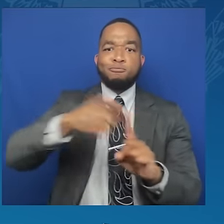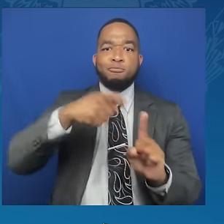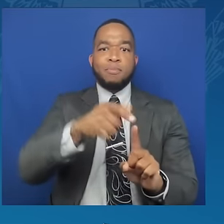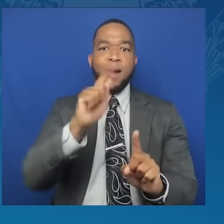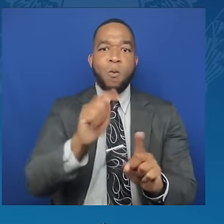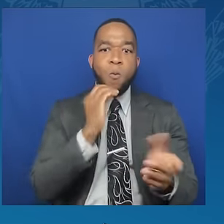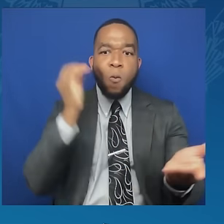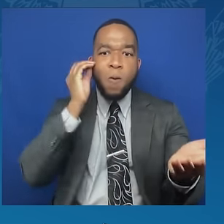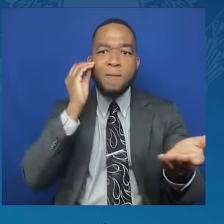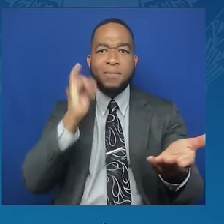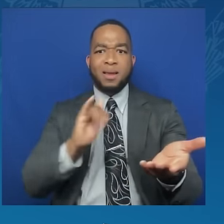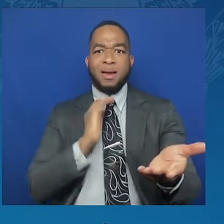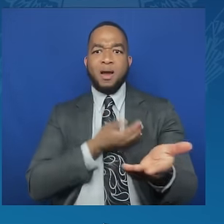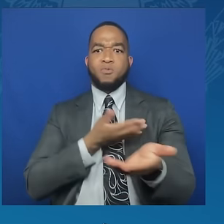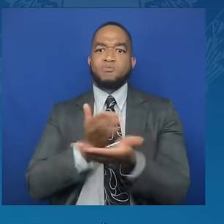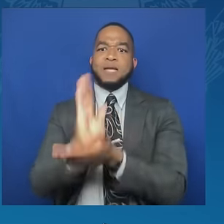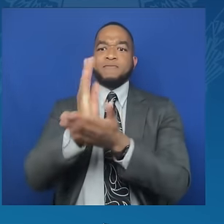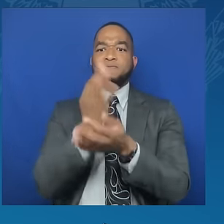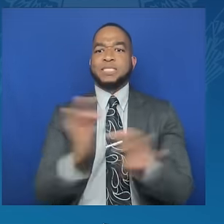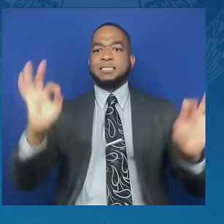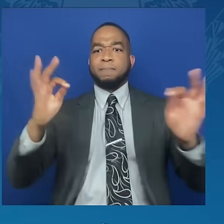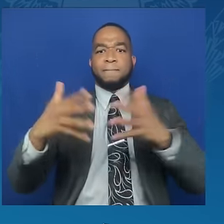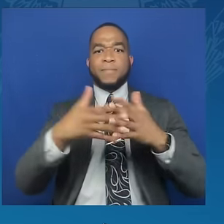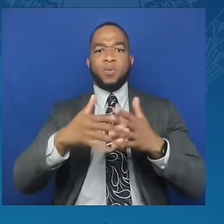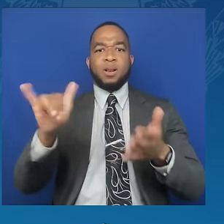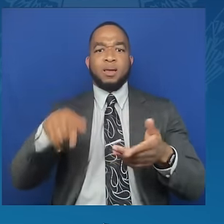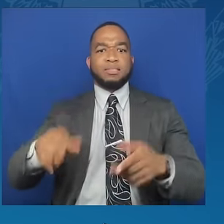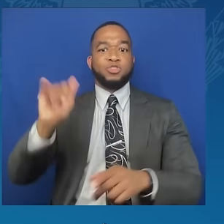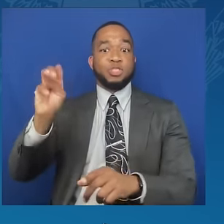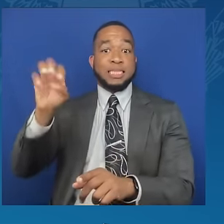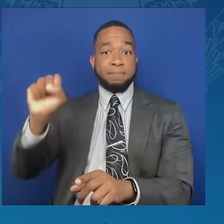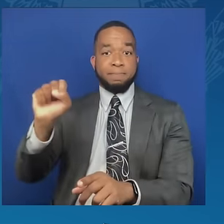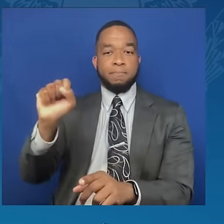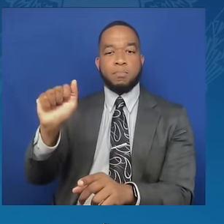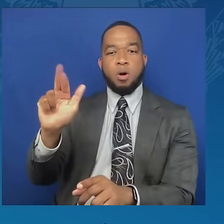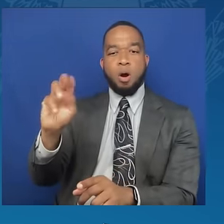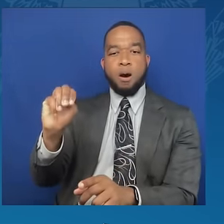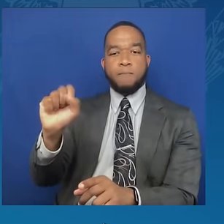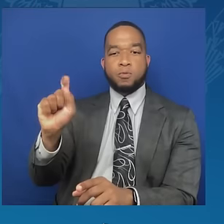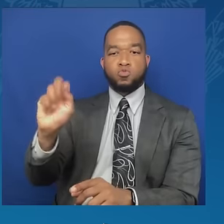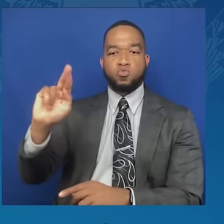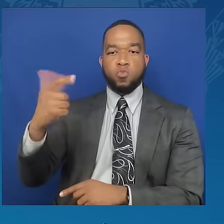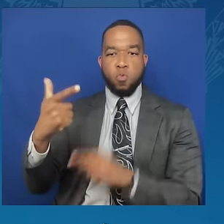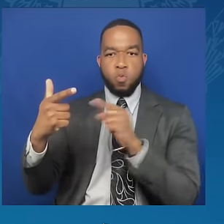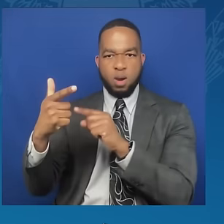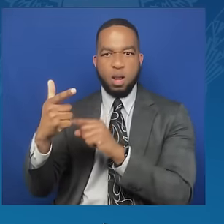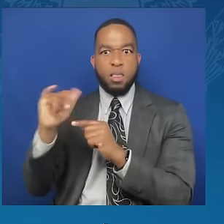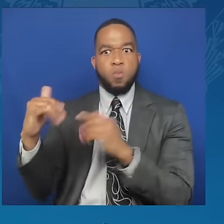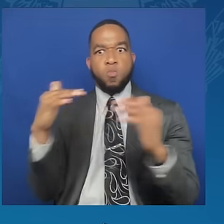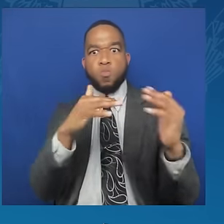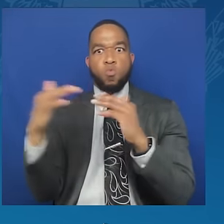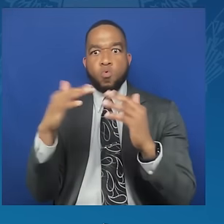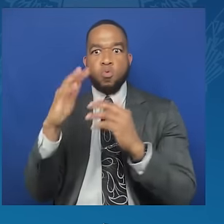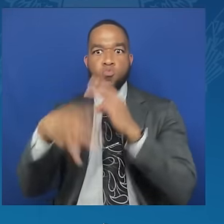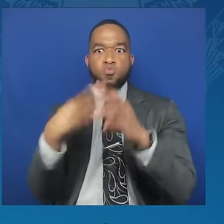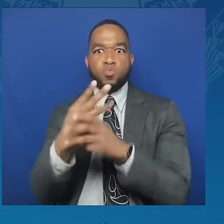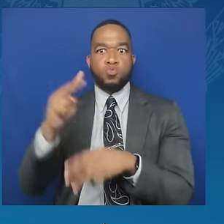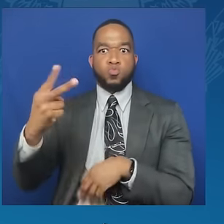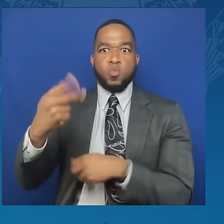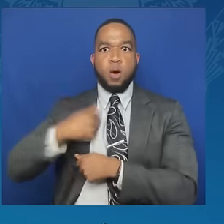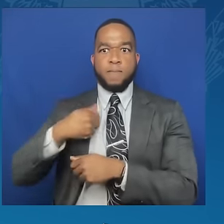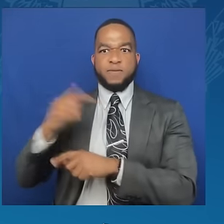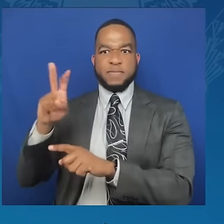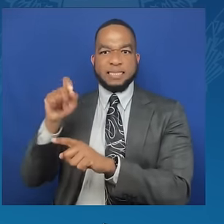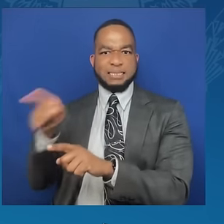bridge. His body was beaten, bruised, bloodied, and he fell to his knees. But his spirit